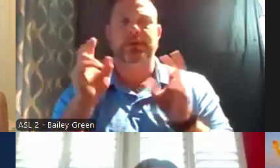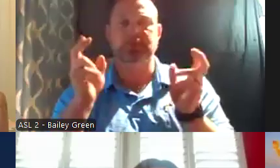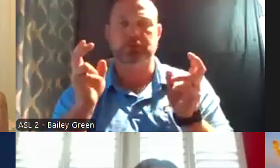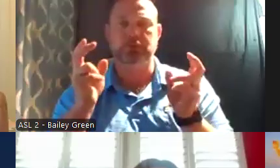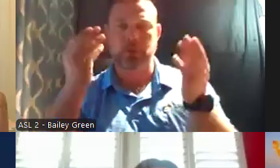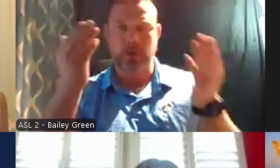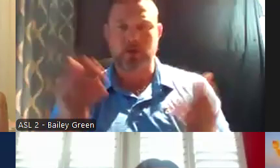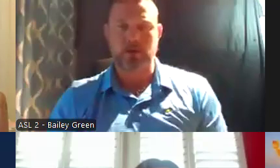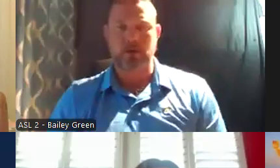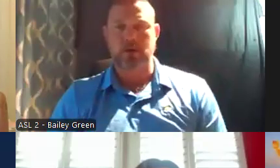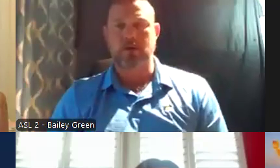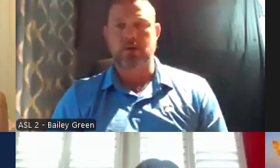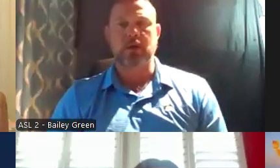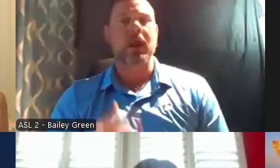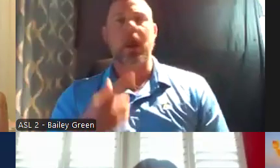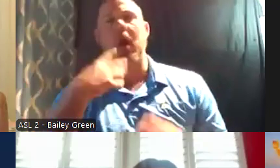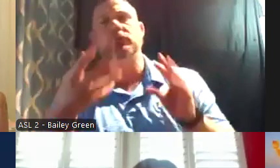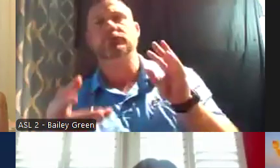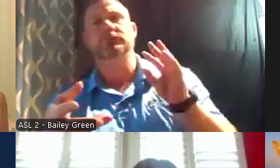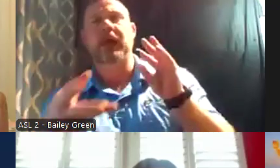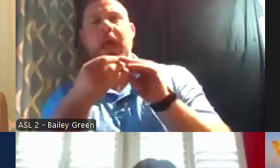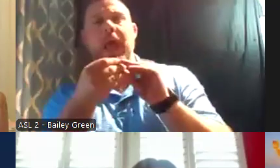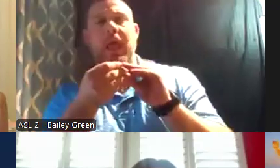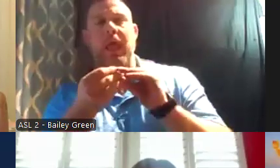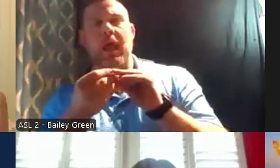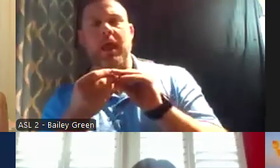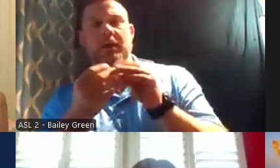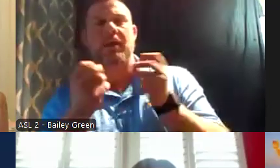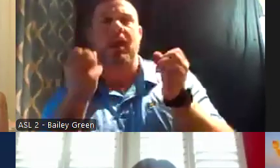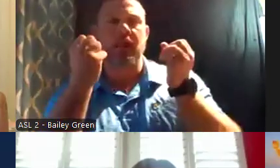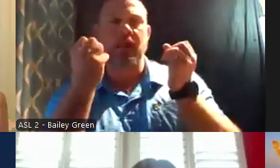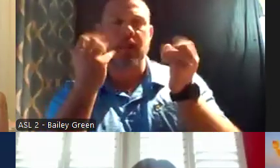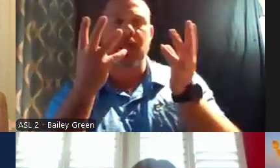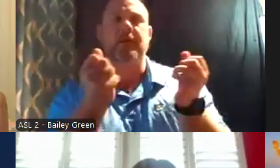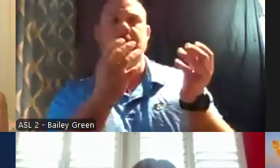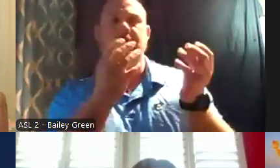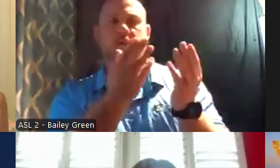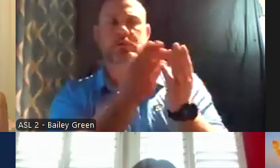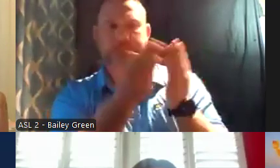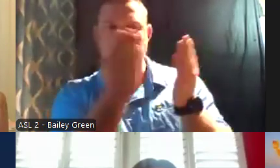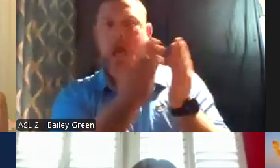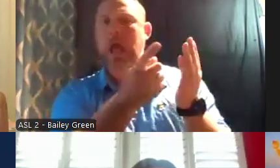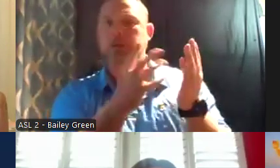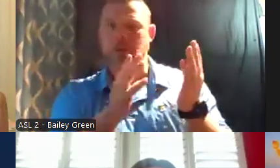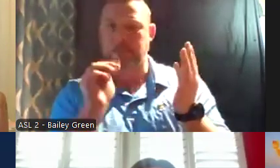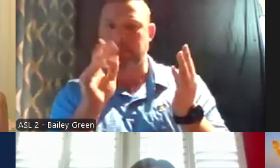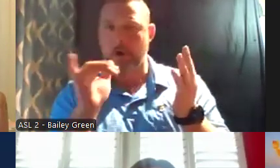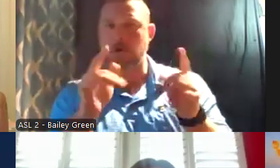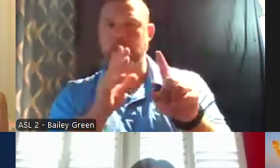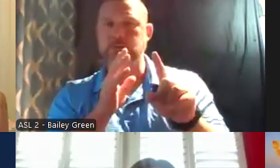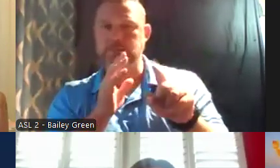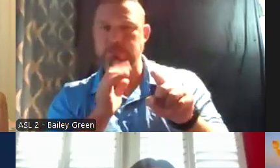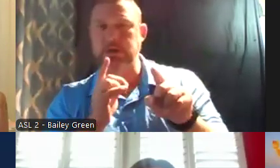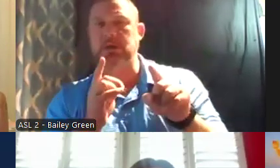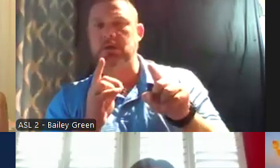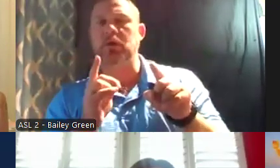Tony. I would just add that there are a lot of the slides and when Marty was talking, because